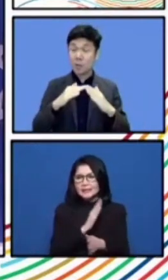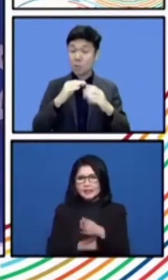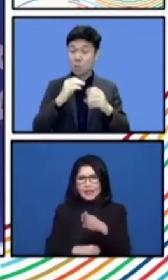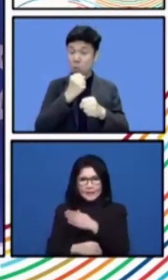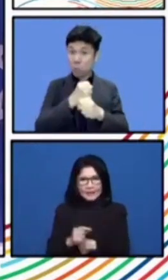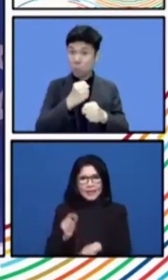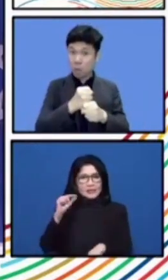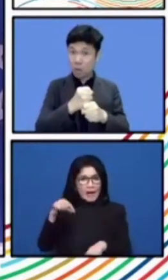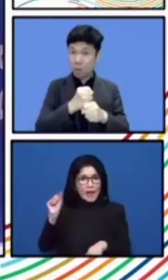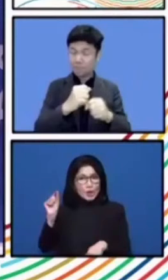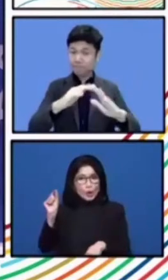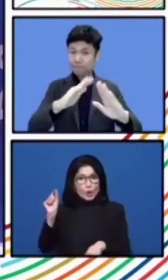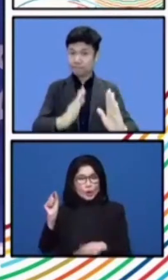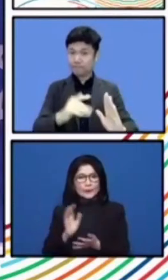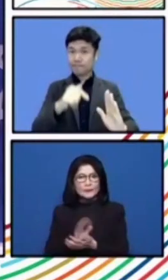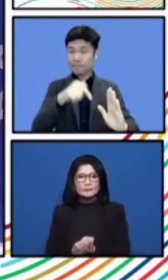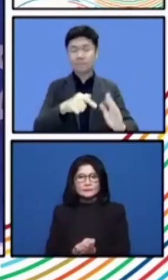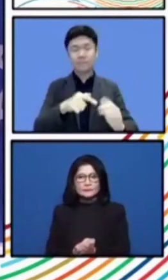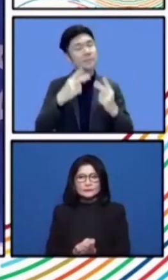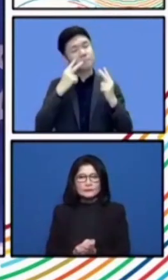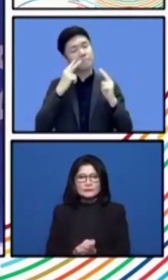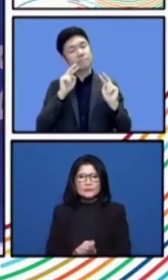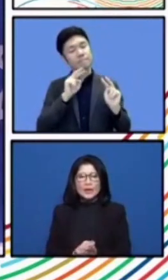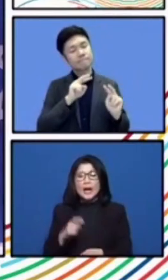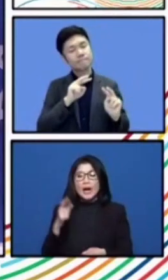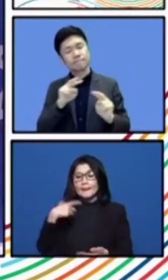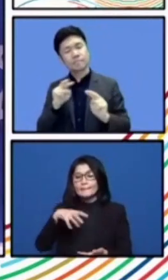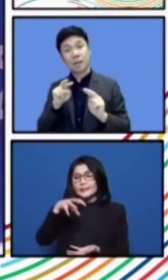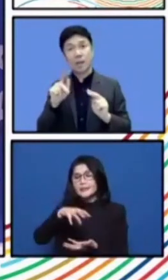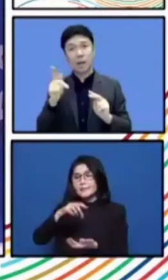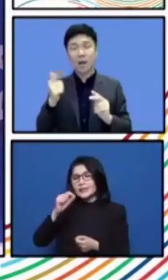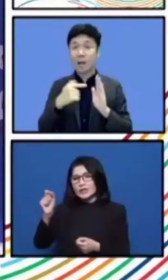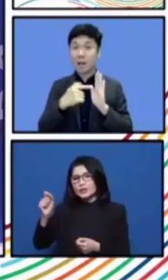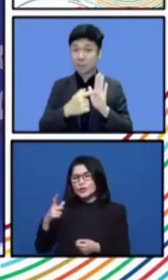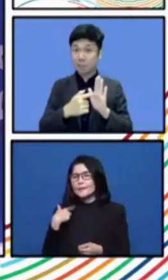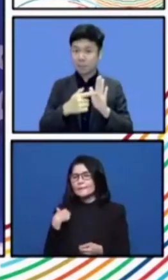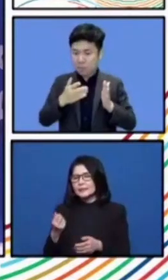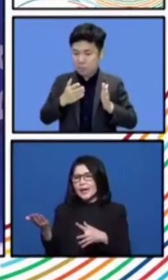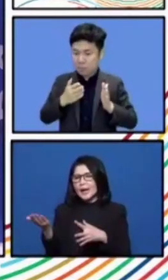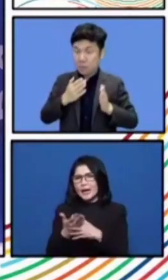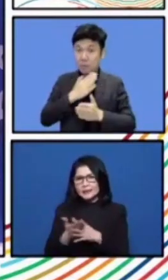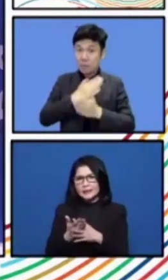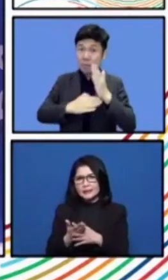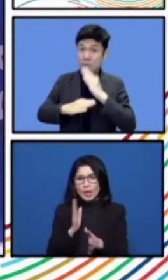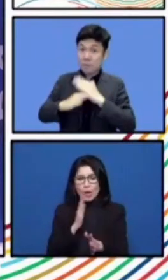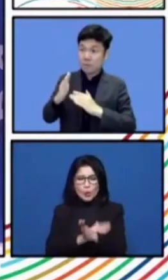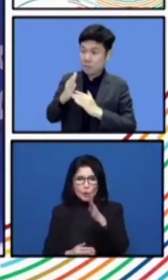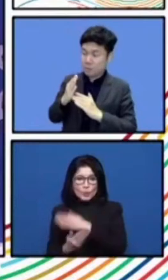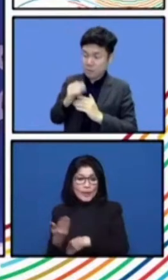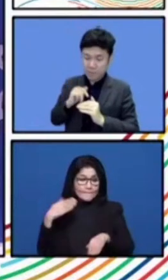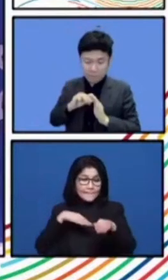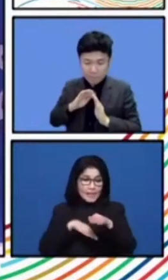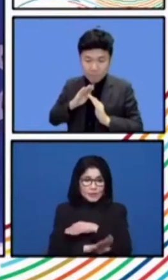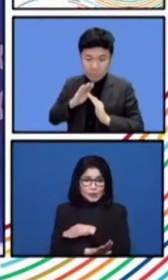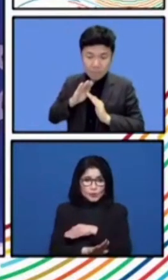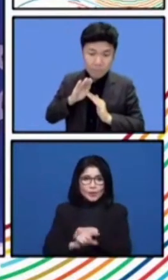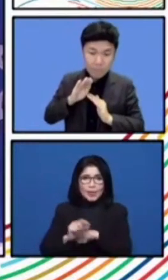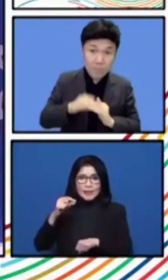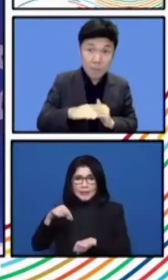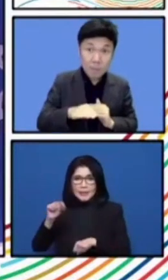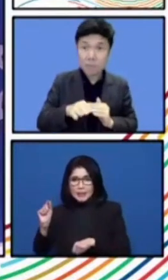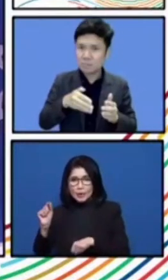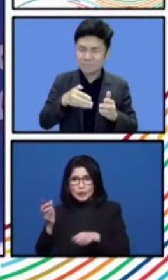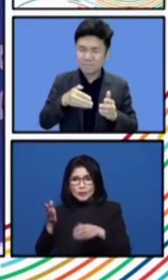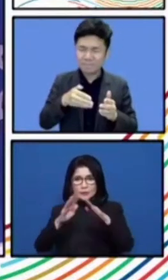people with disability can enter our offices and and we have learned that our offices are not per se very accessible